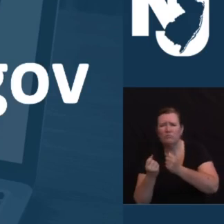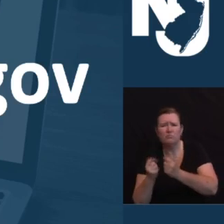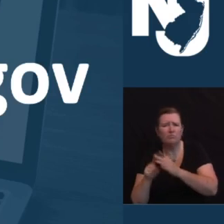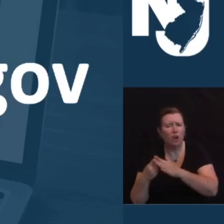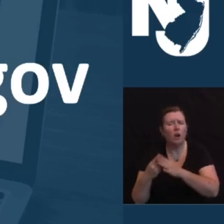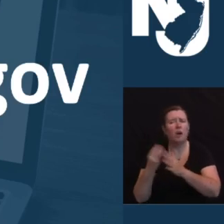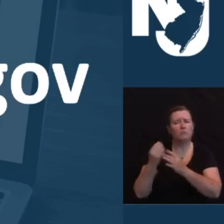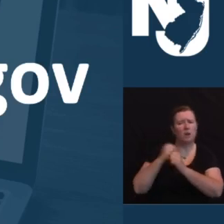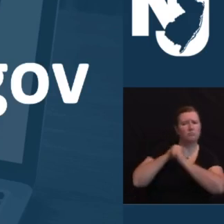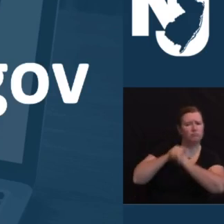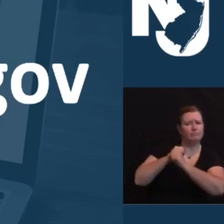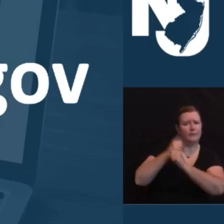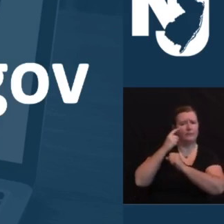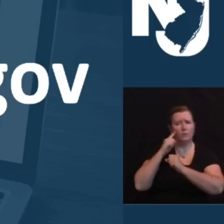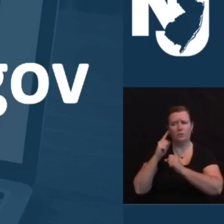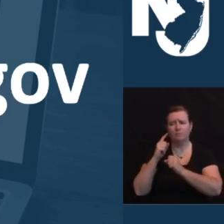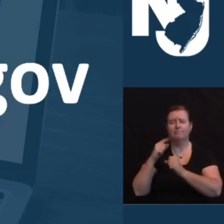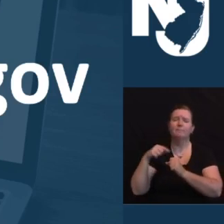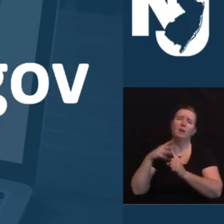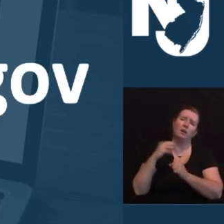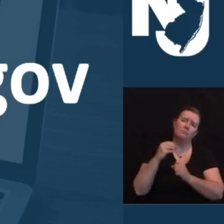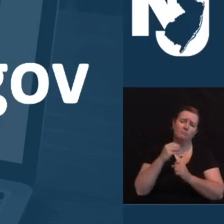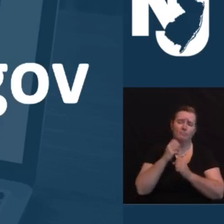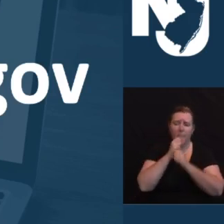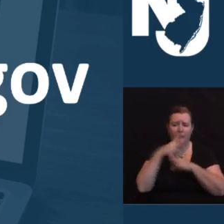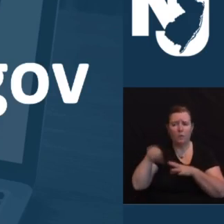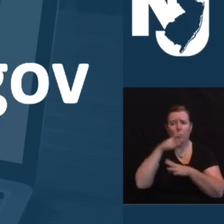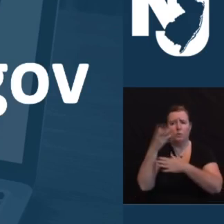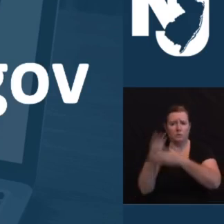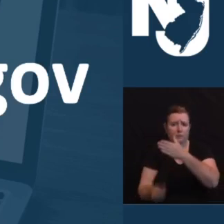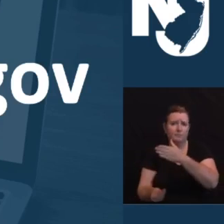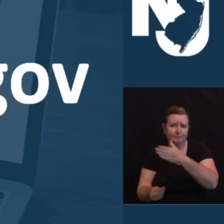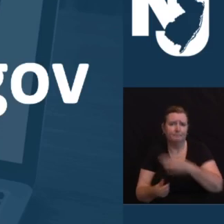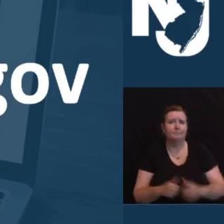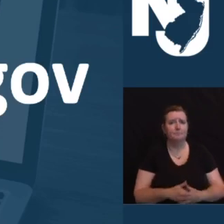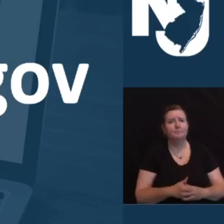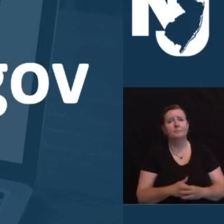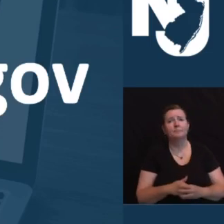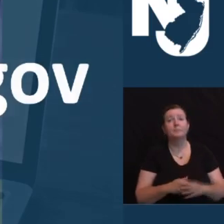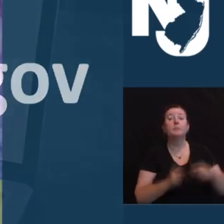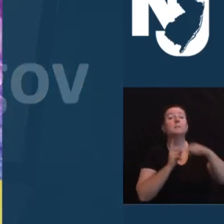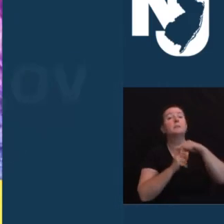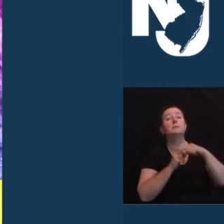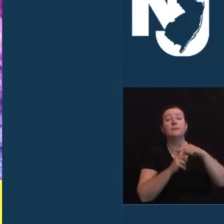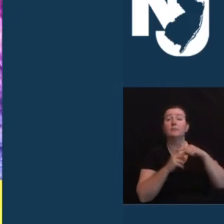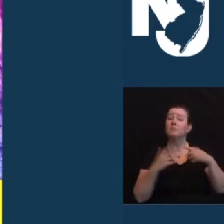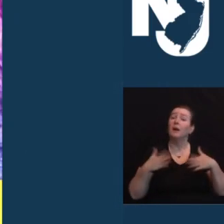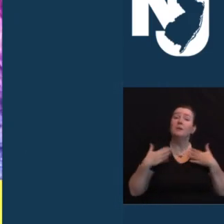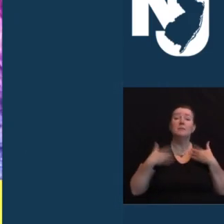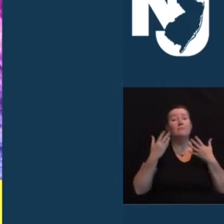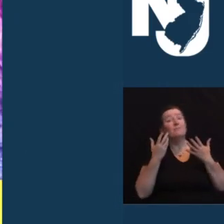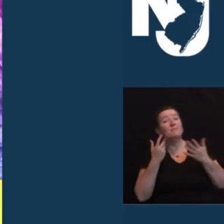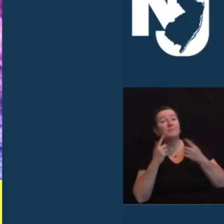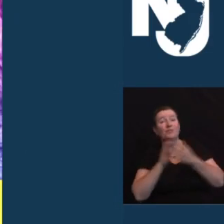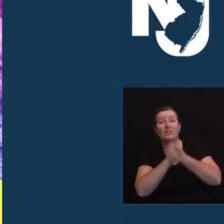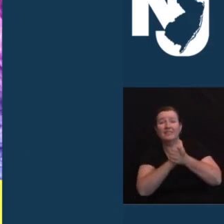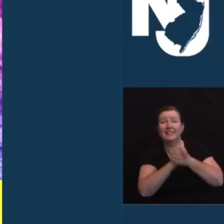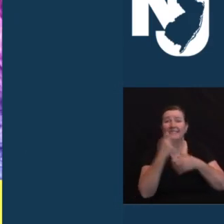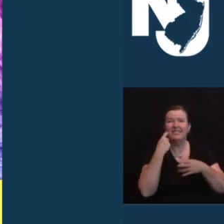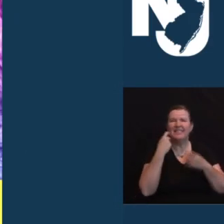of those who are lost. On a much happier note, I also want to give my congratulations to the newly announced New